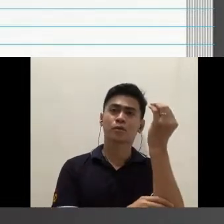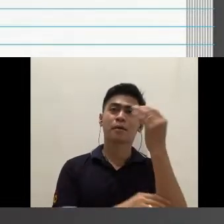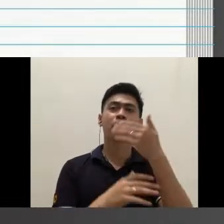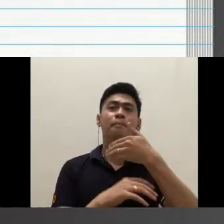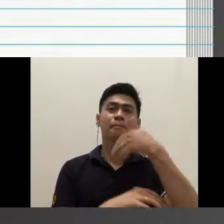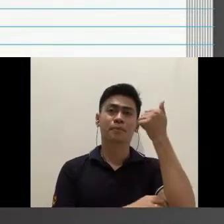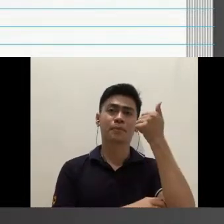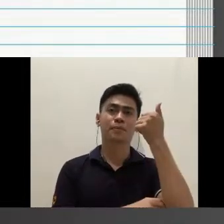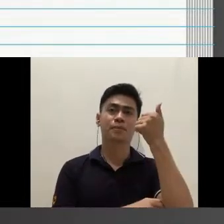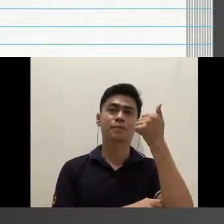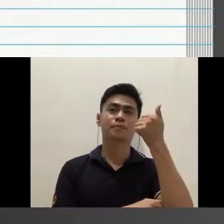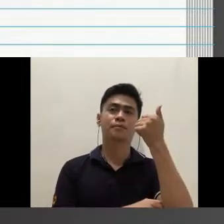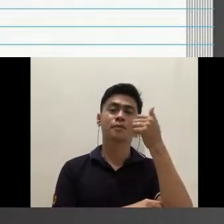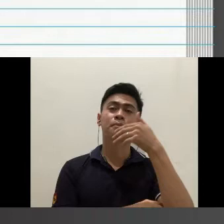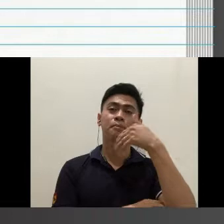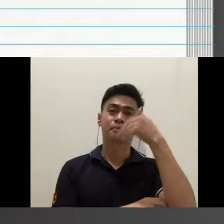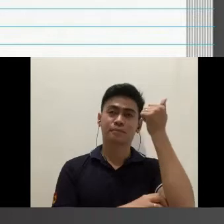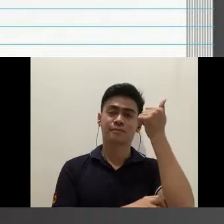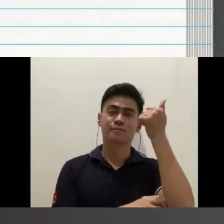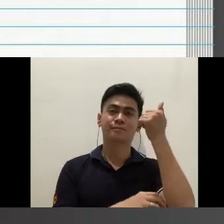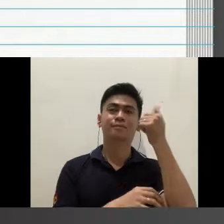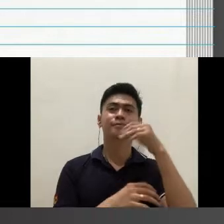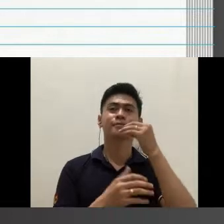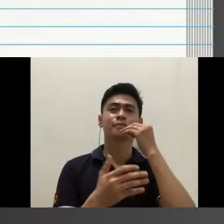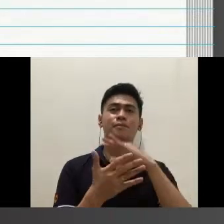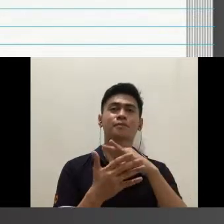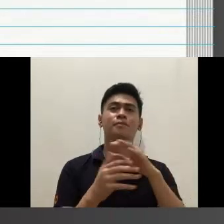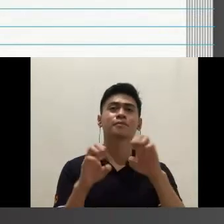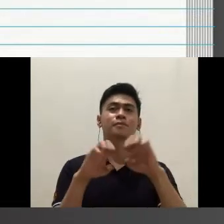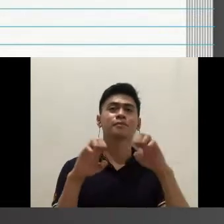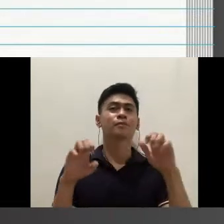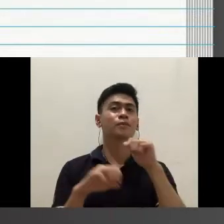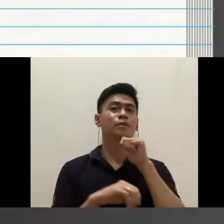they are also interesting and thought-provoking.